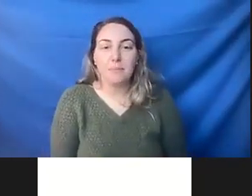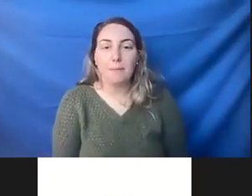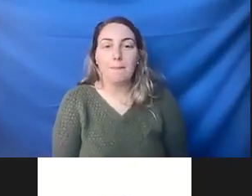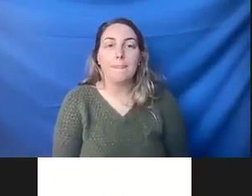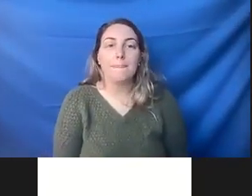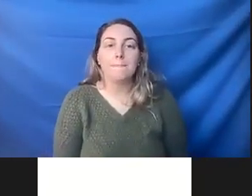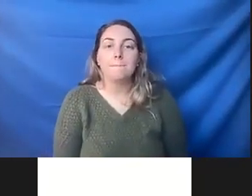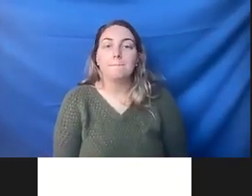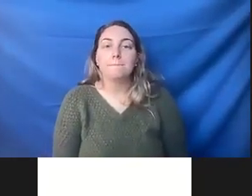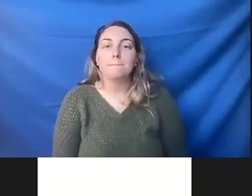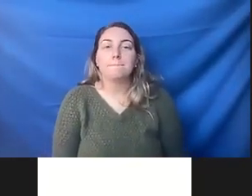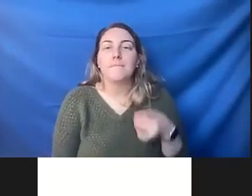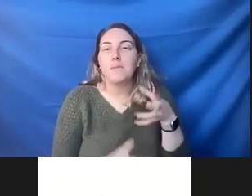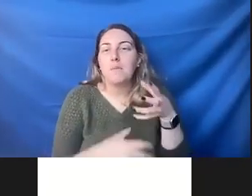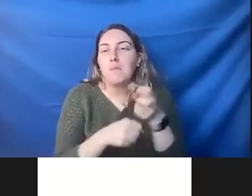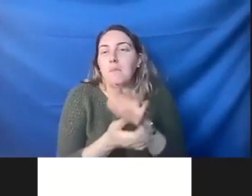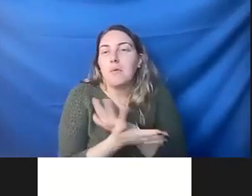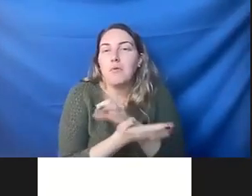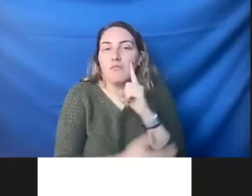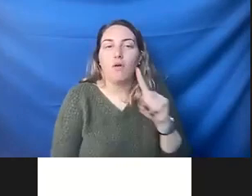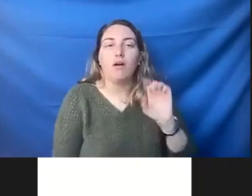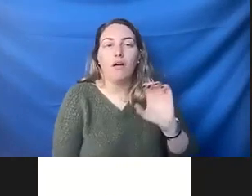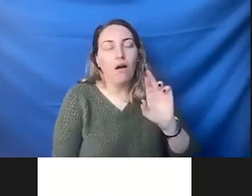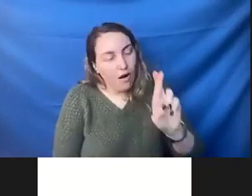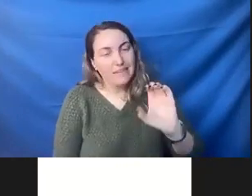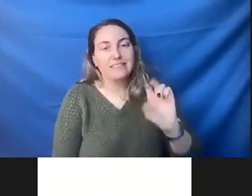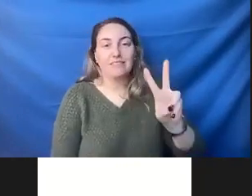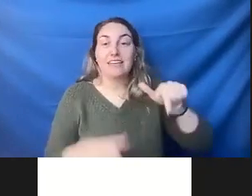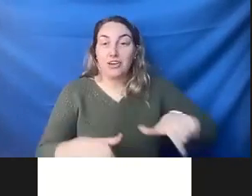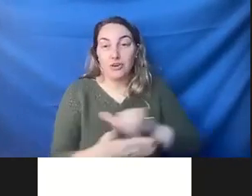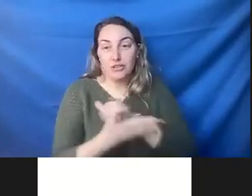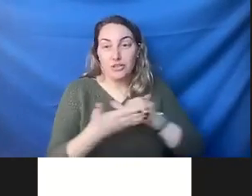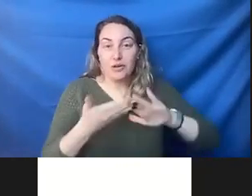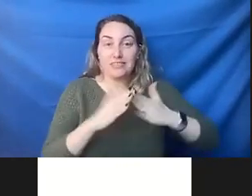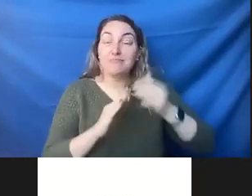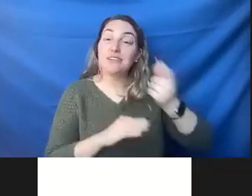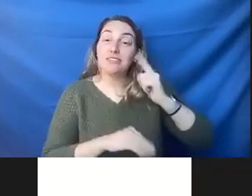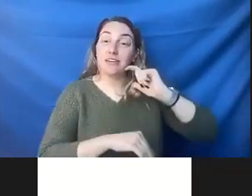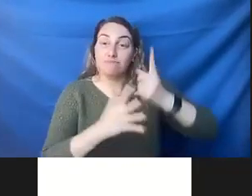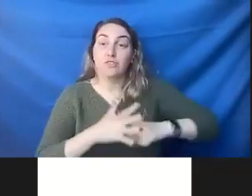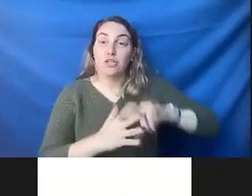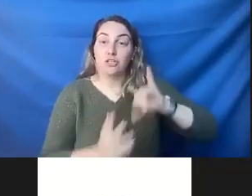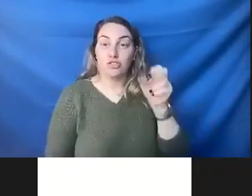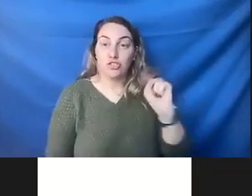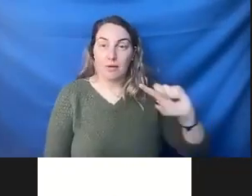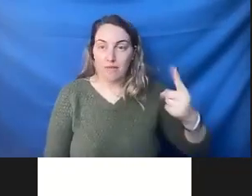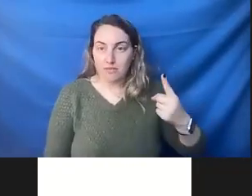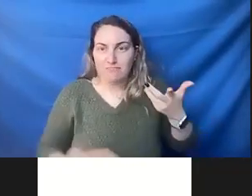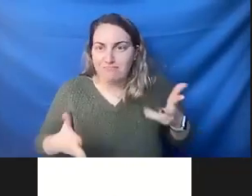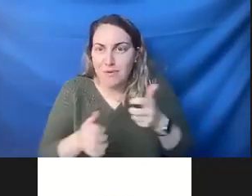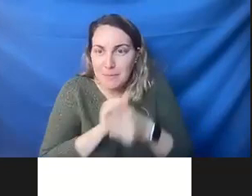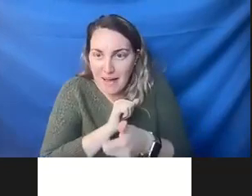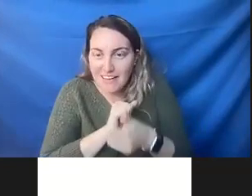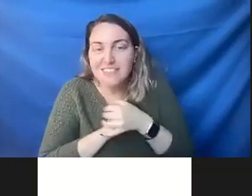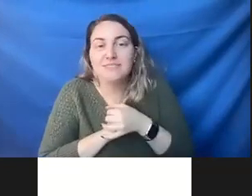Here's a cheat sheet for ranked choice voting in New York City. So it's going to be used starting January 1st. We're past that point. It will